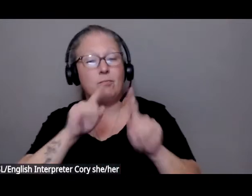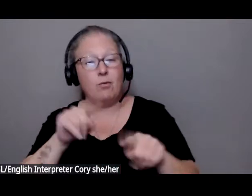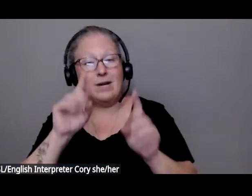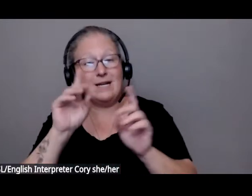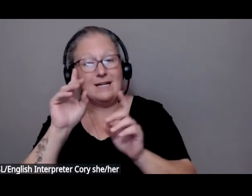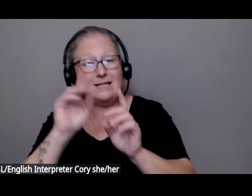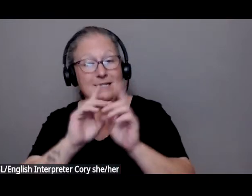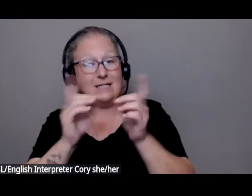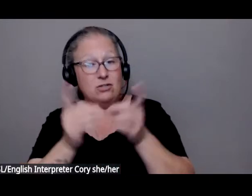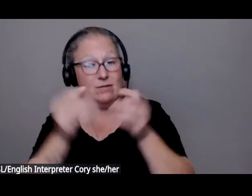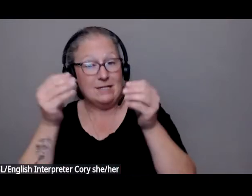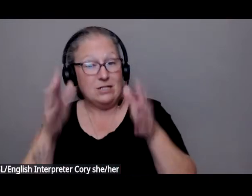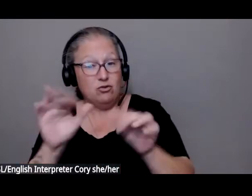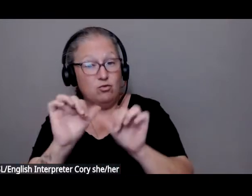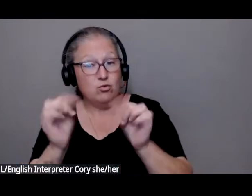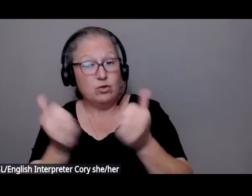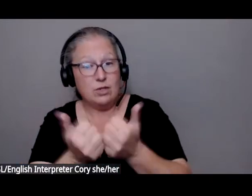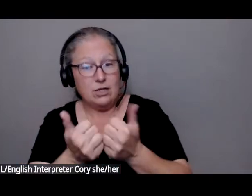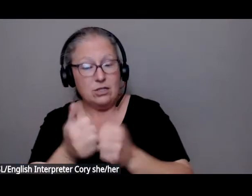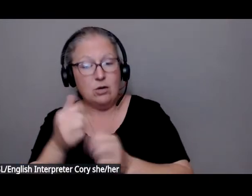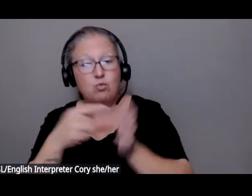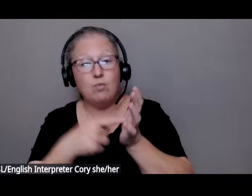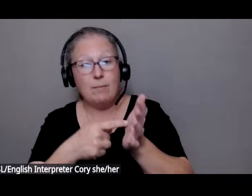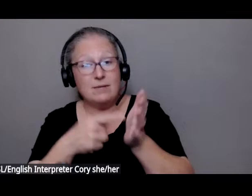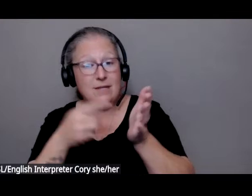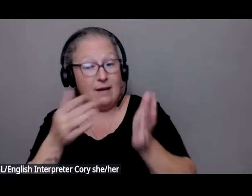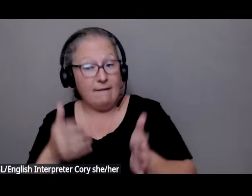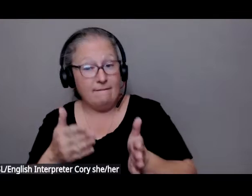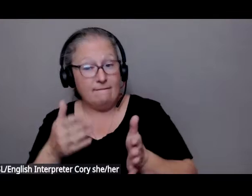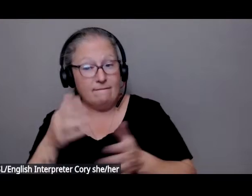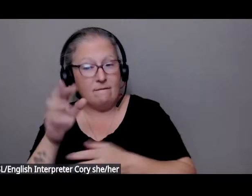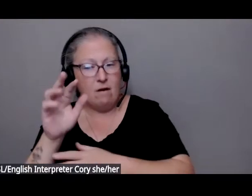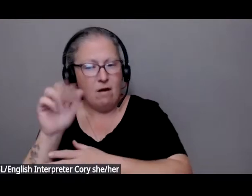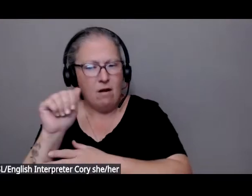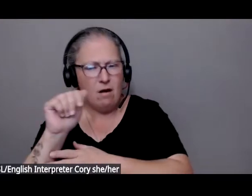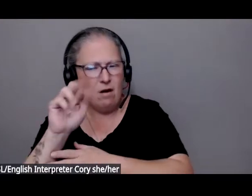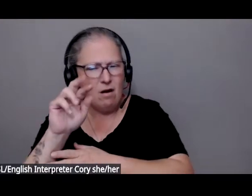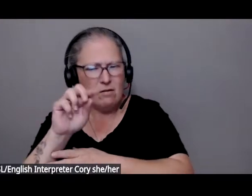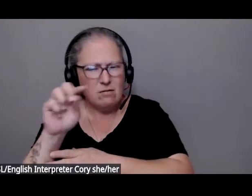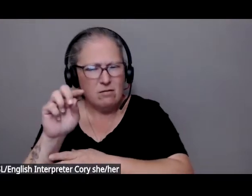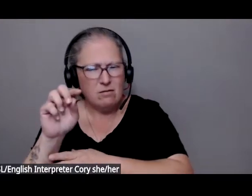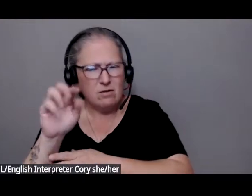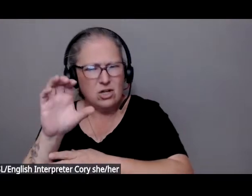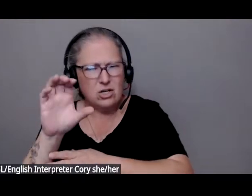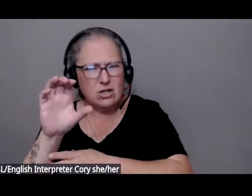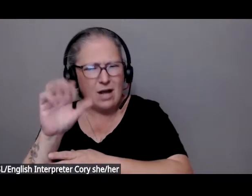Teachers Association, Representative Ariane Adamchikova.